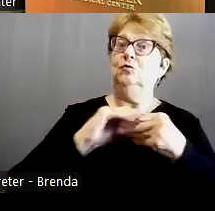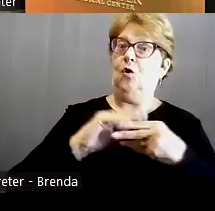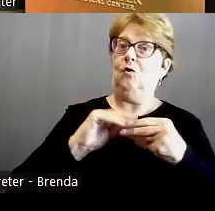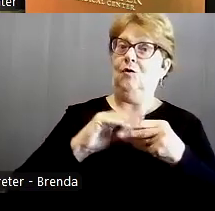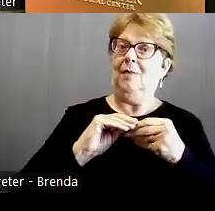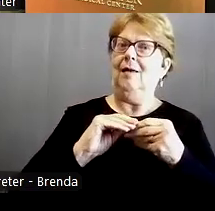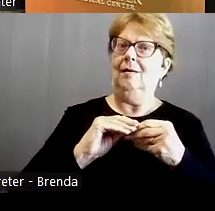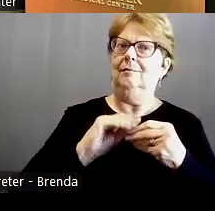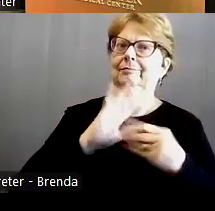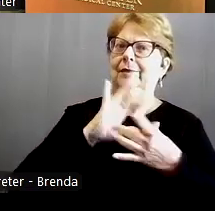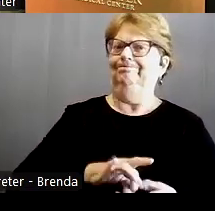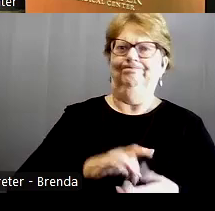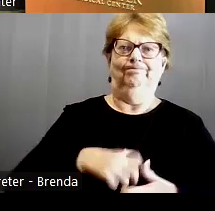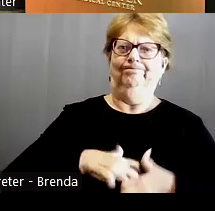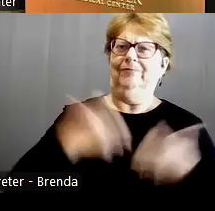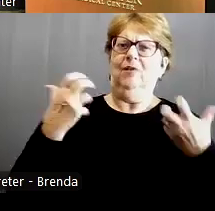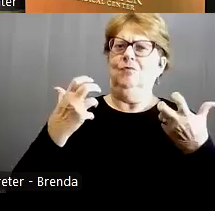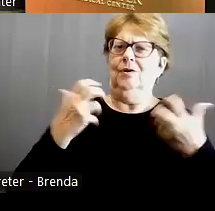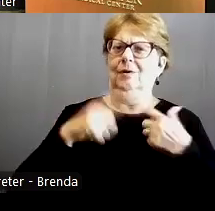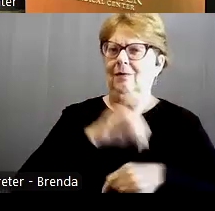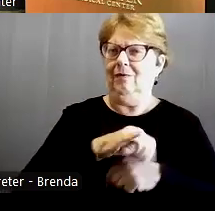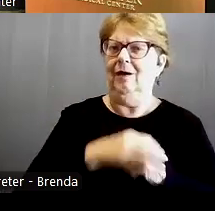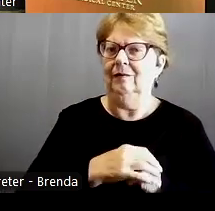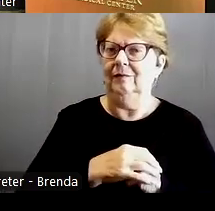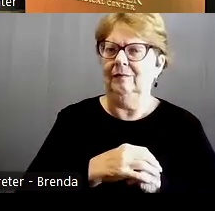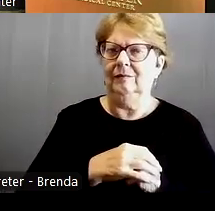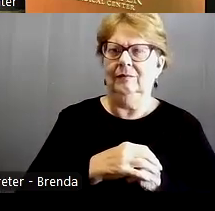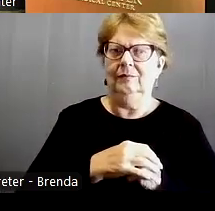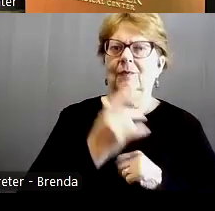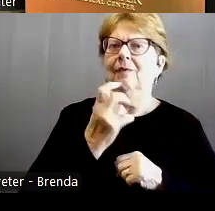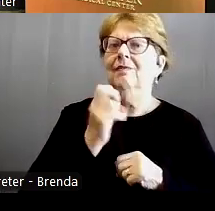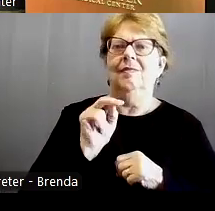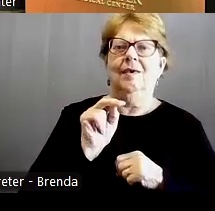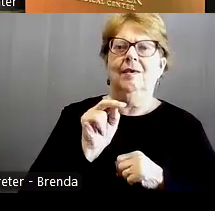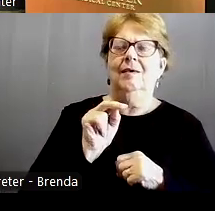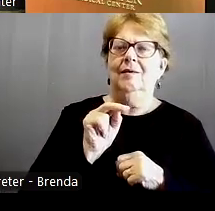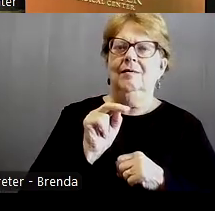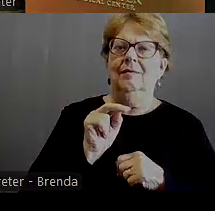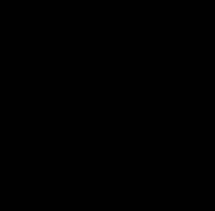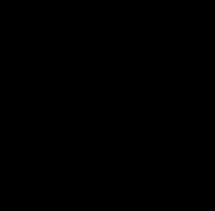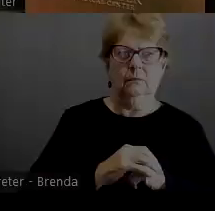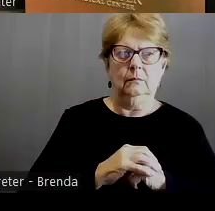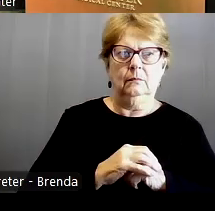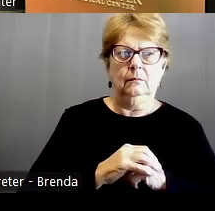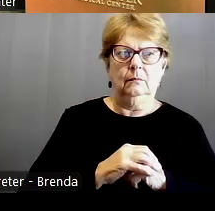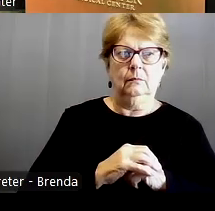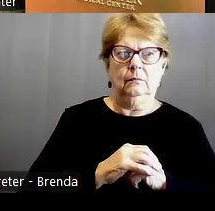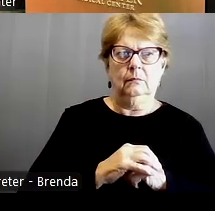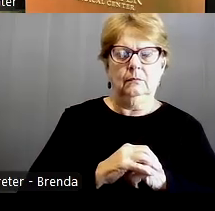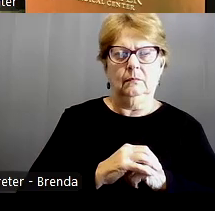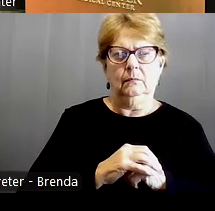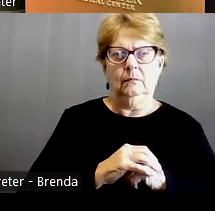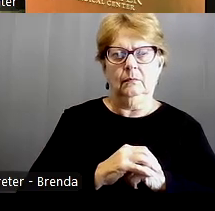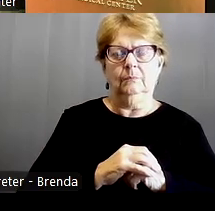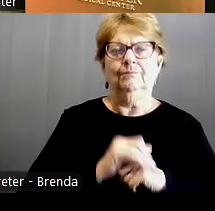touch with how angry and furious she is about this. And then that triggers an event.